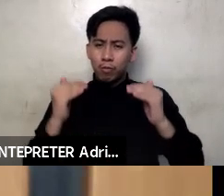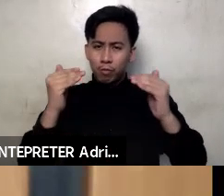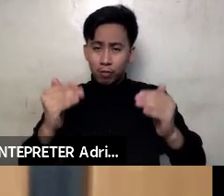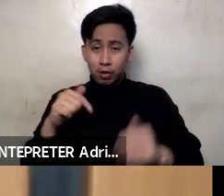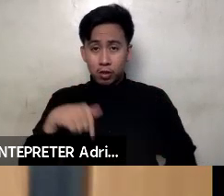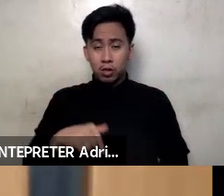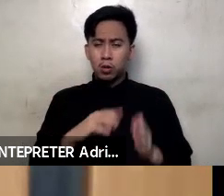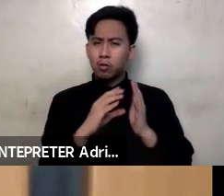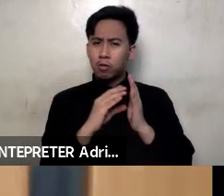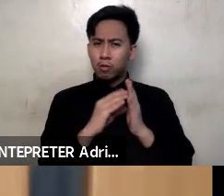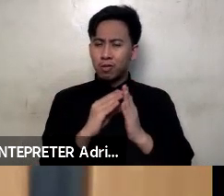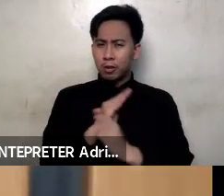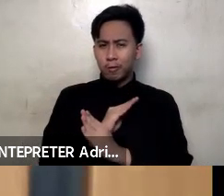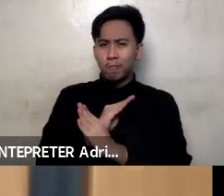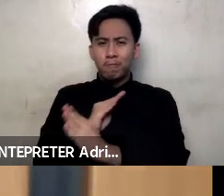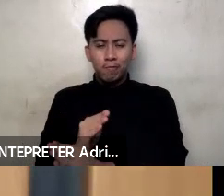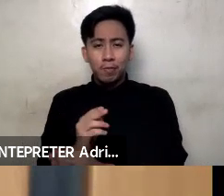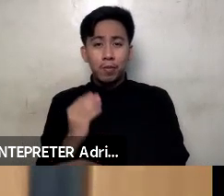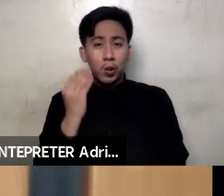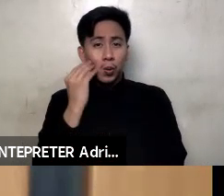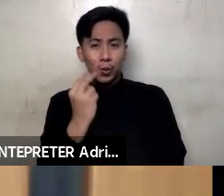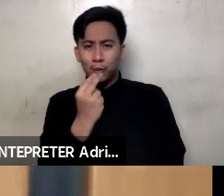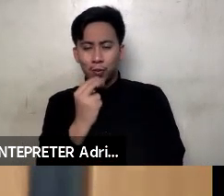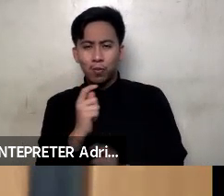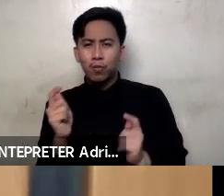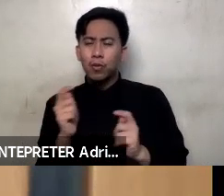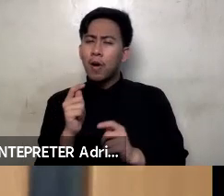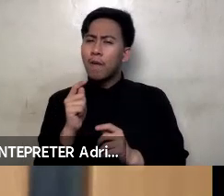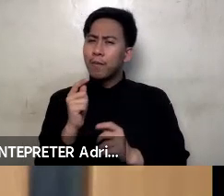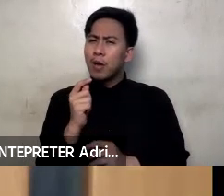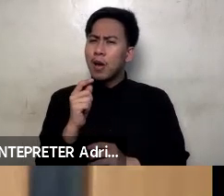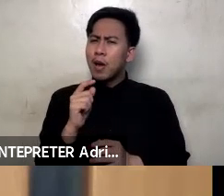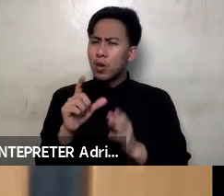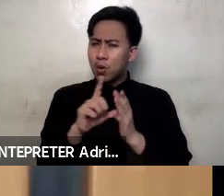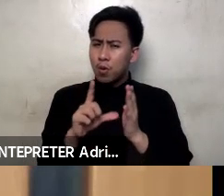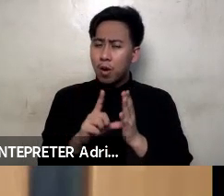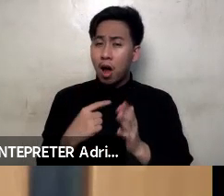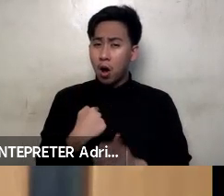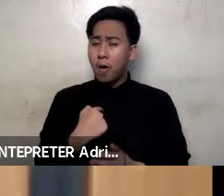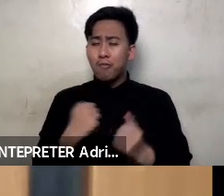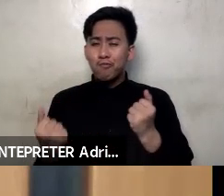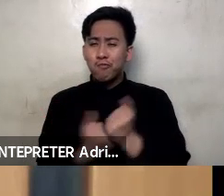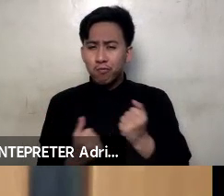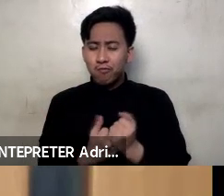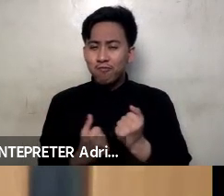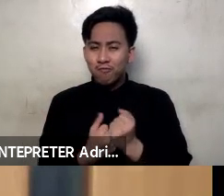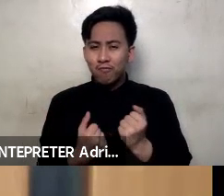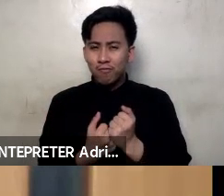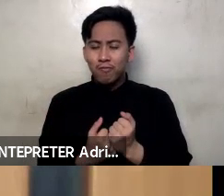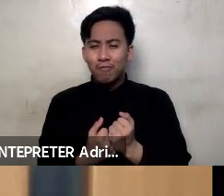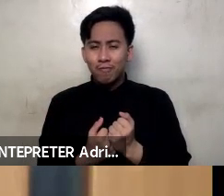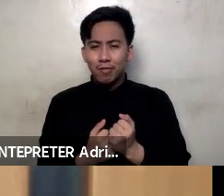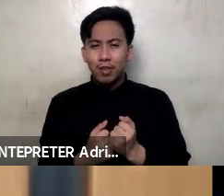kontra Malnutrisyon, first 1,000 days law, suportado ko, is functional